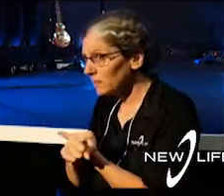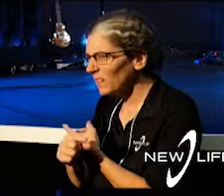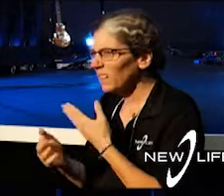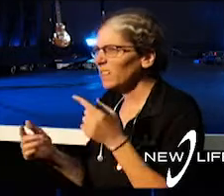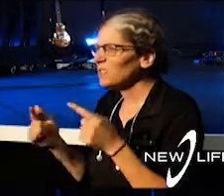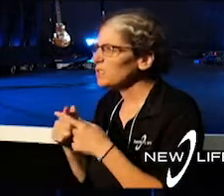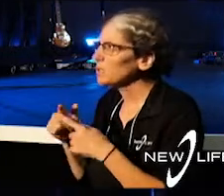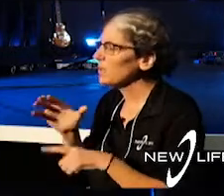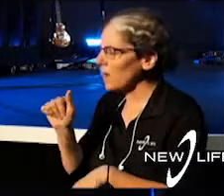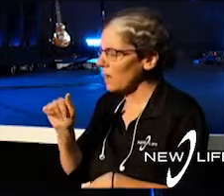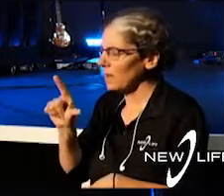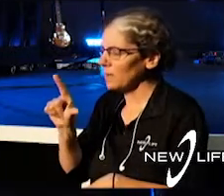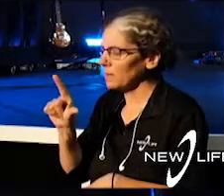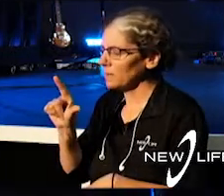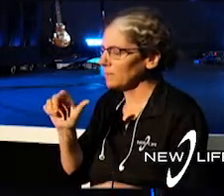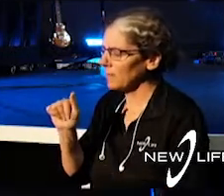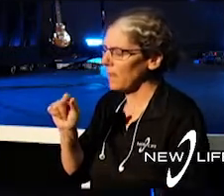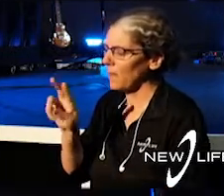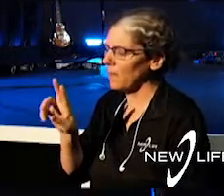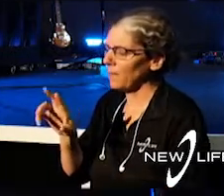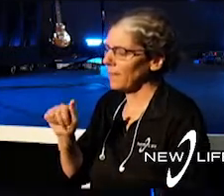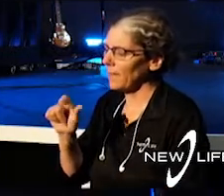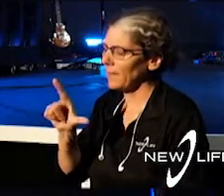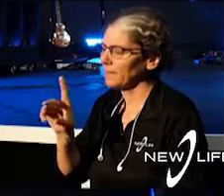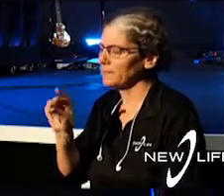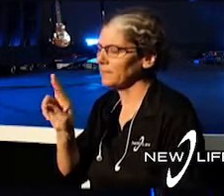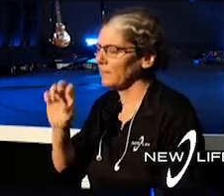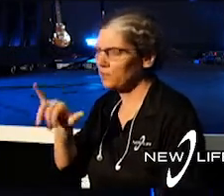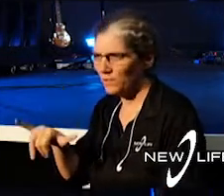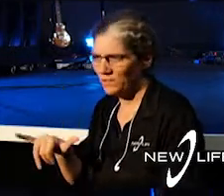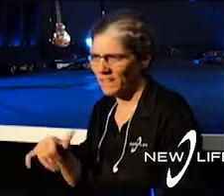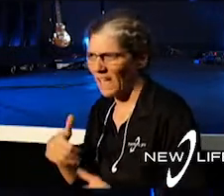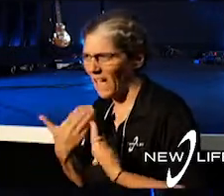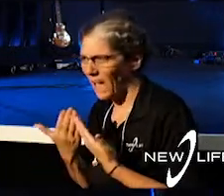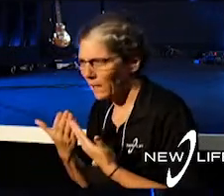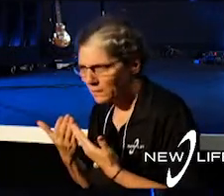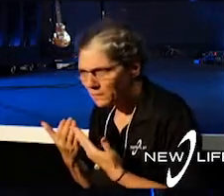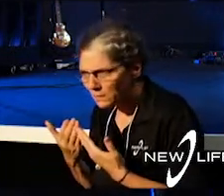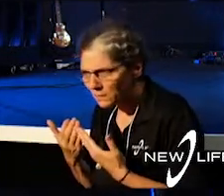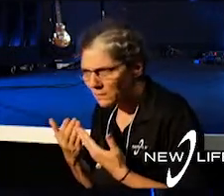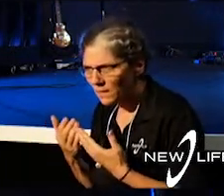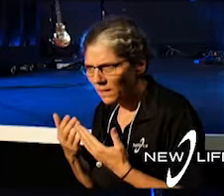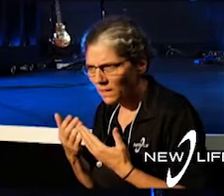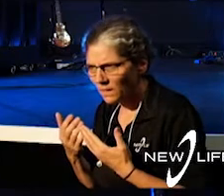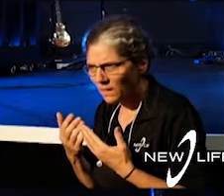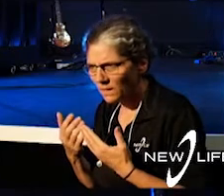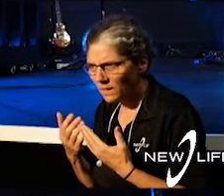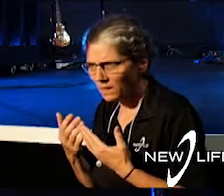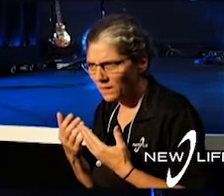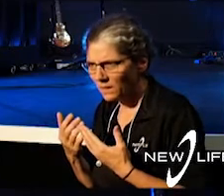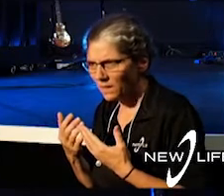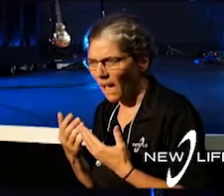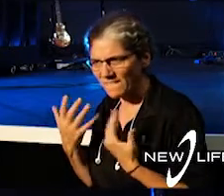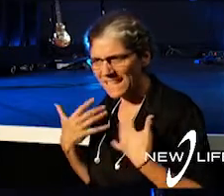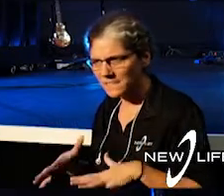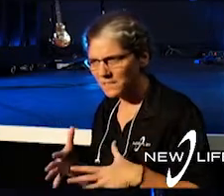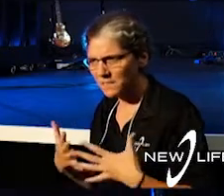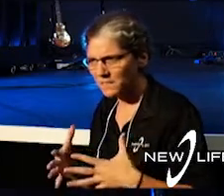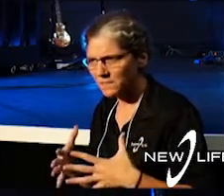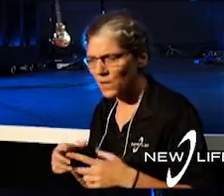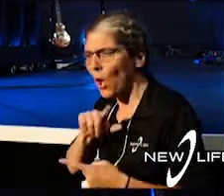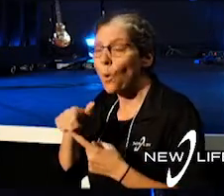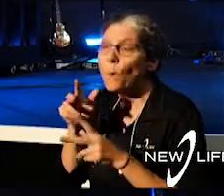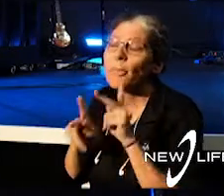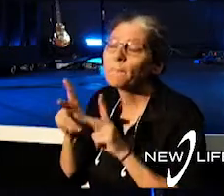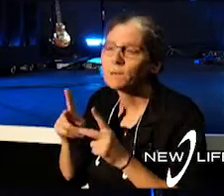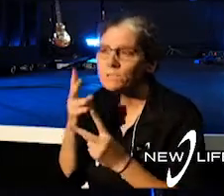Right? It's like, James, you started down this path. And now we're over here. Pastor John,